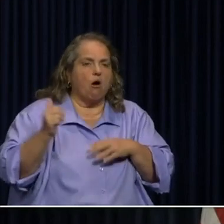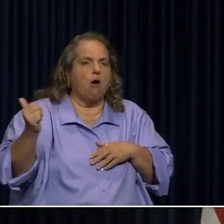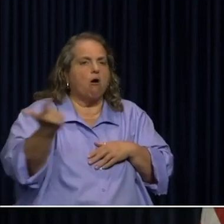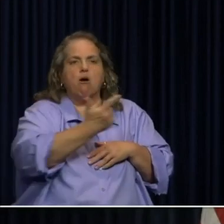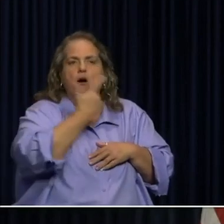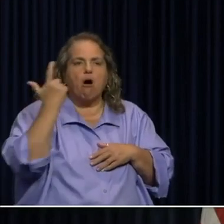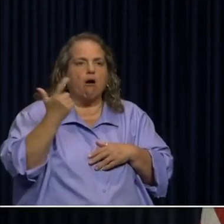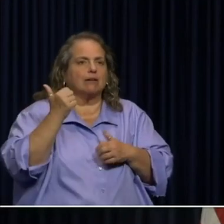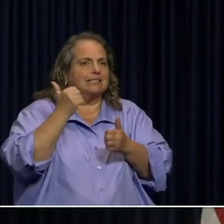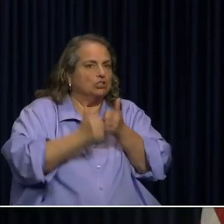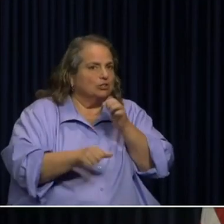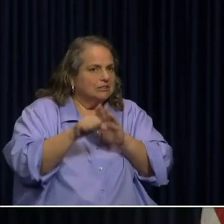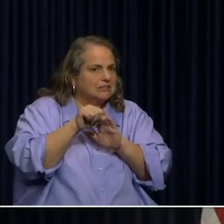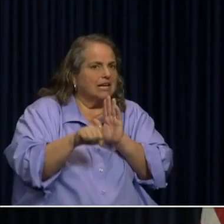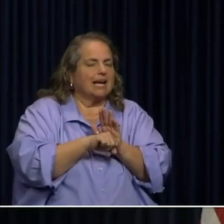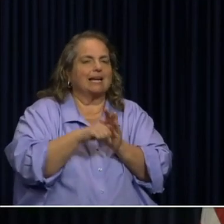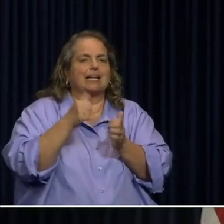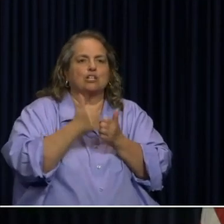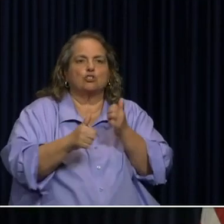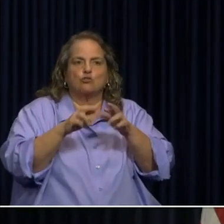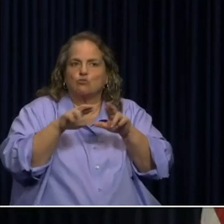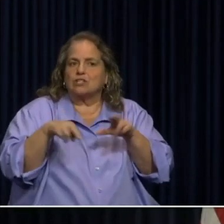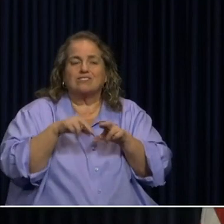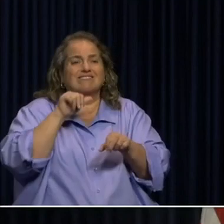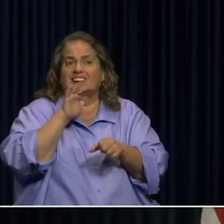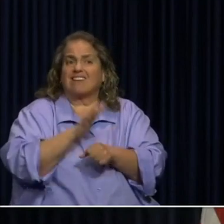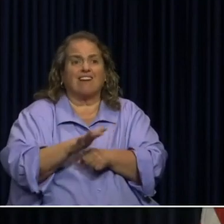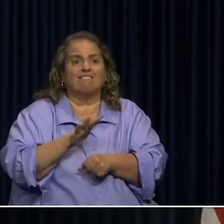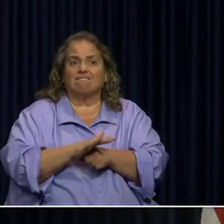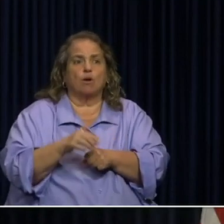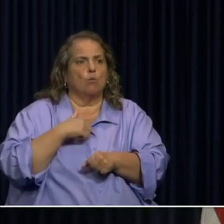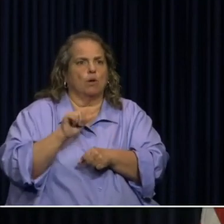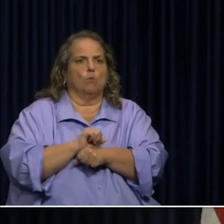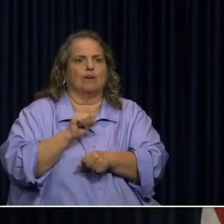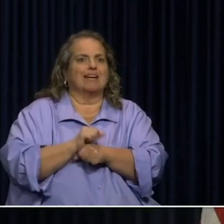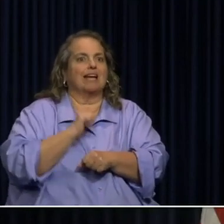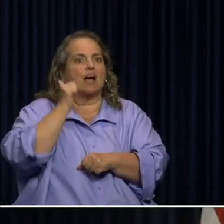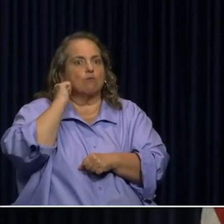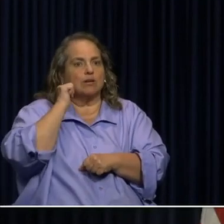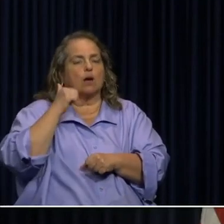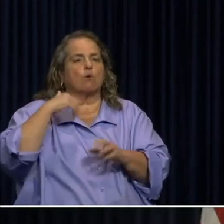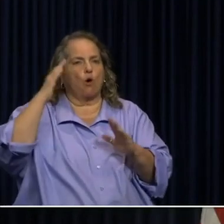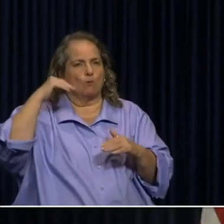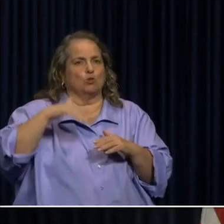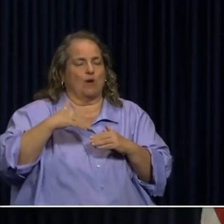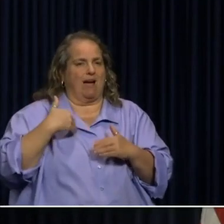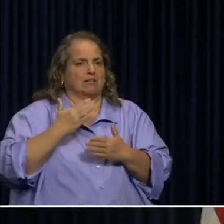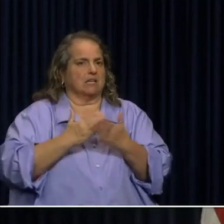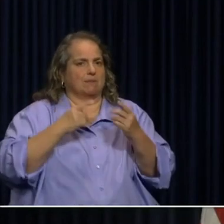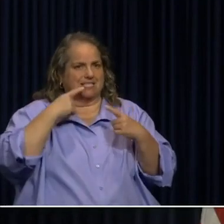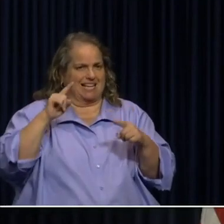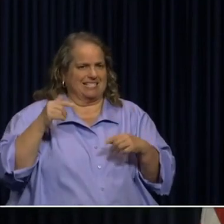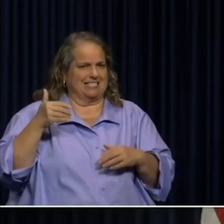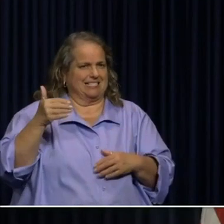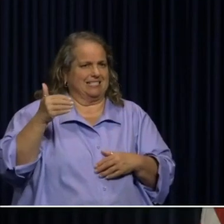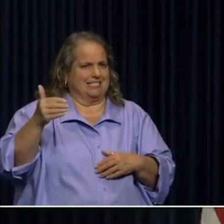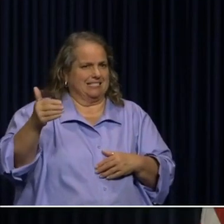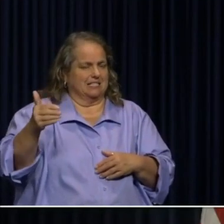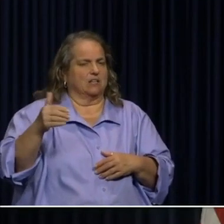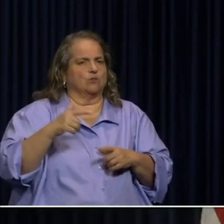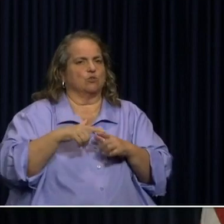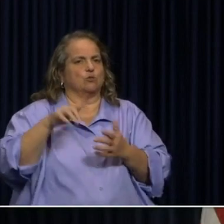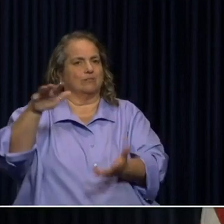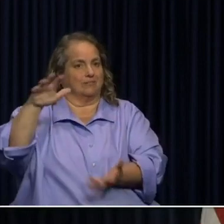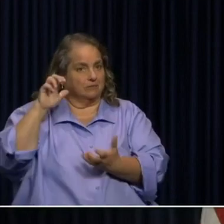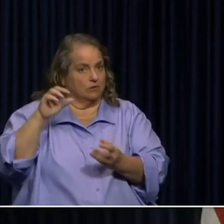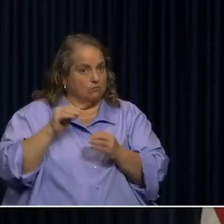enough. We are working every day. We are hoping to have some success here in the near future of securing